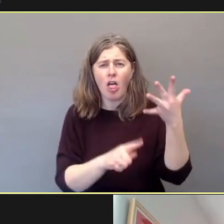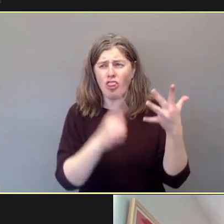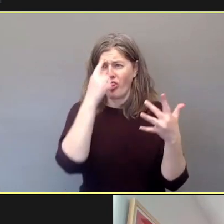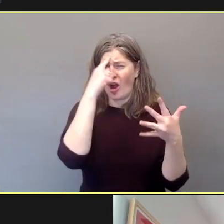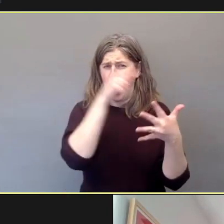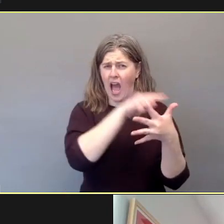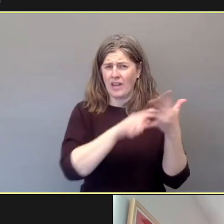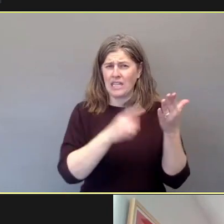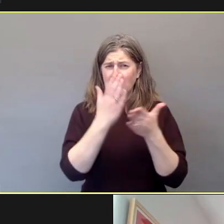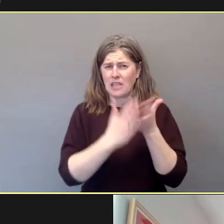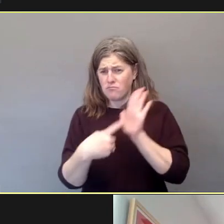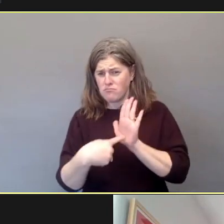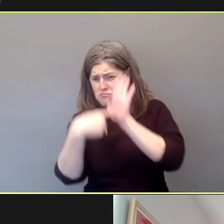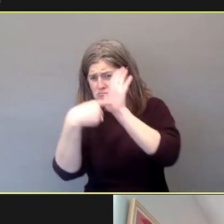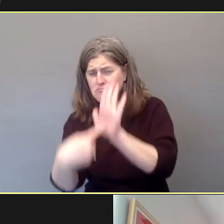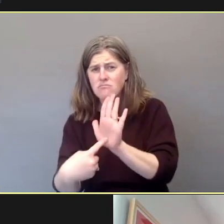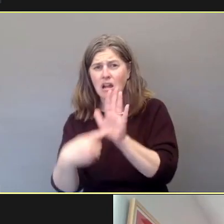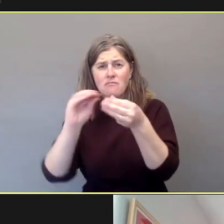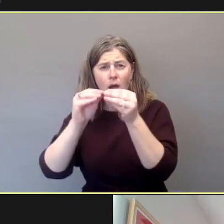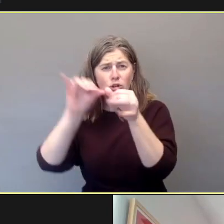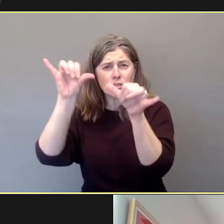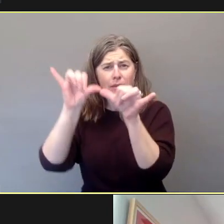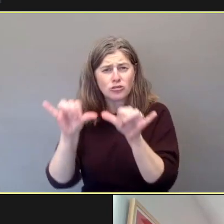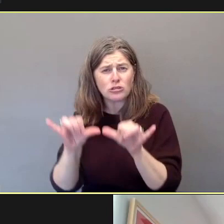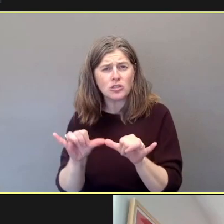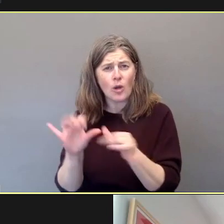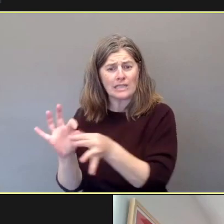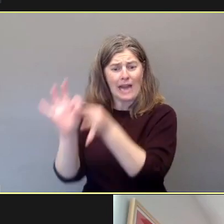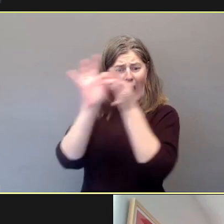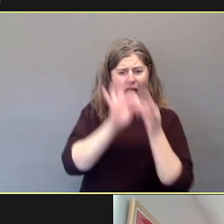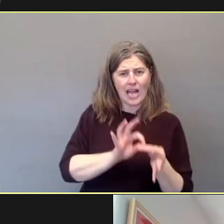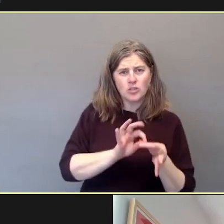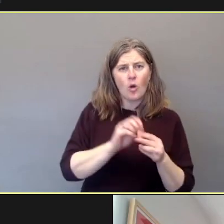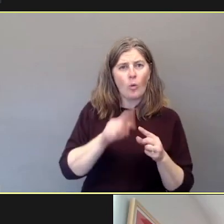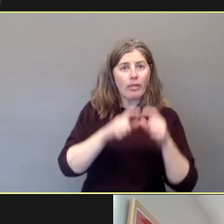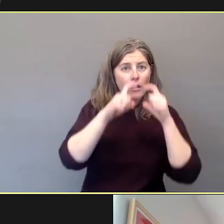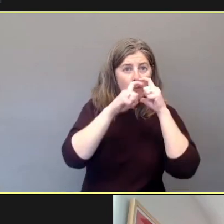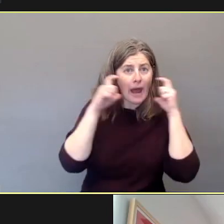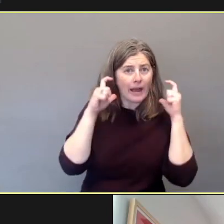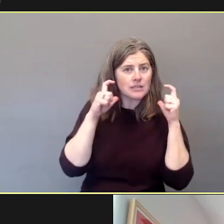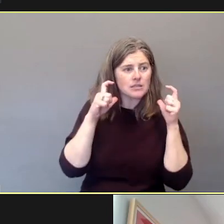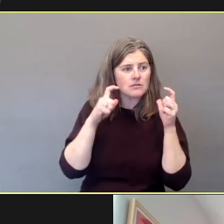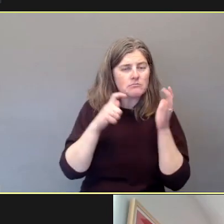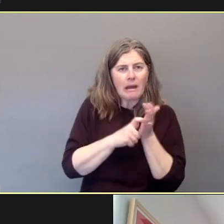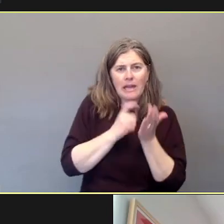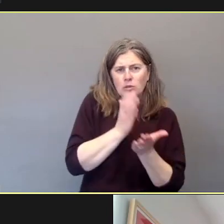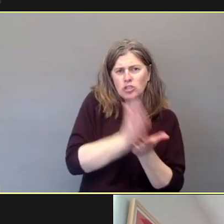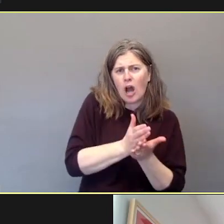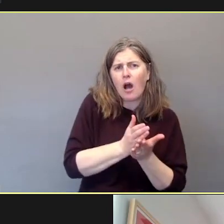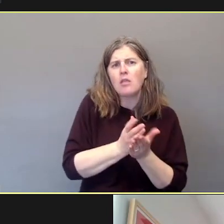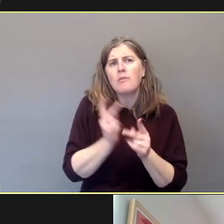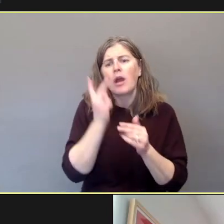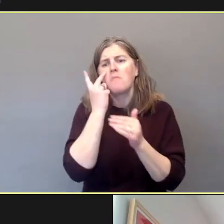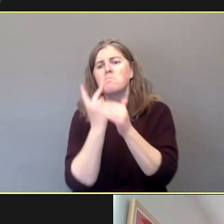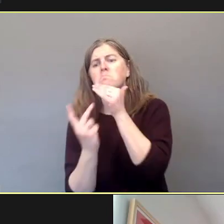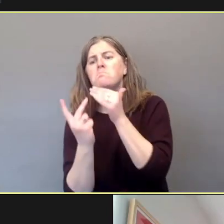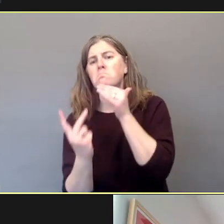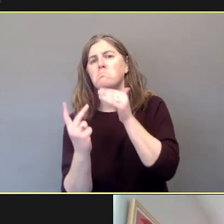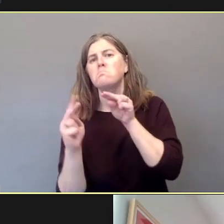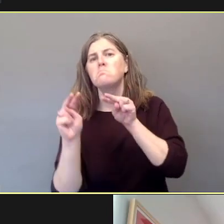some front-facing kind of metrics that are tied to when the mask mandate ends, that sort of people could, as a sort